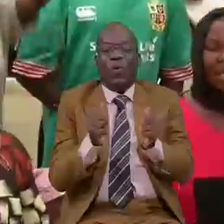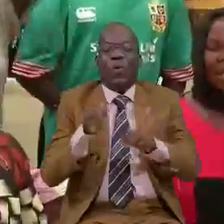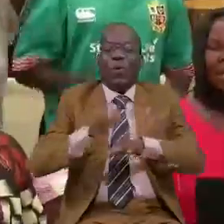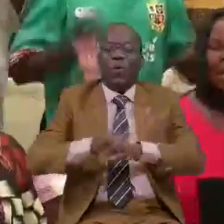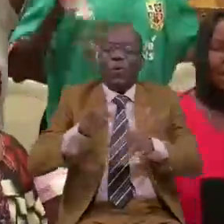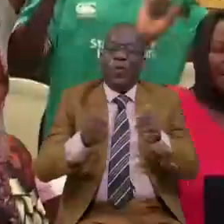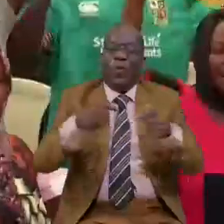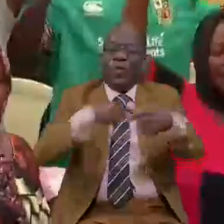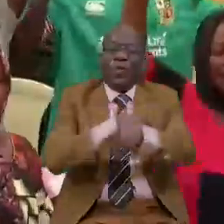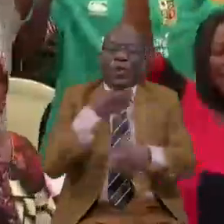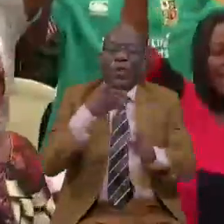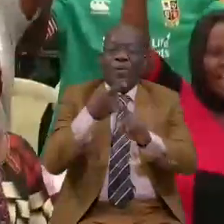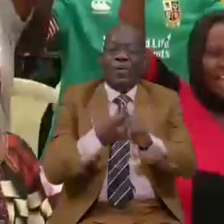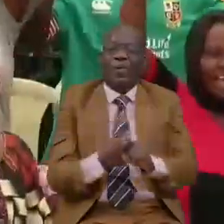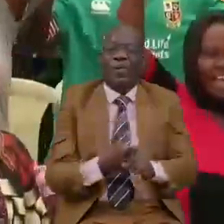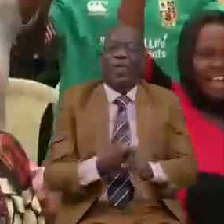Lord.